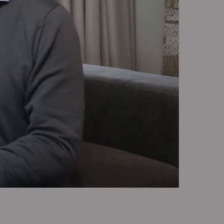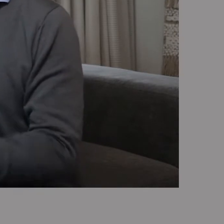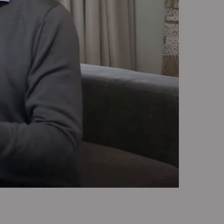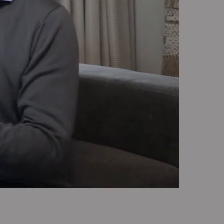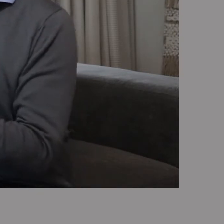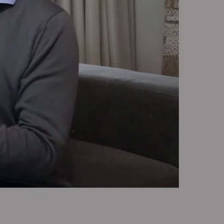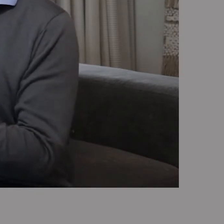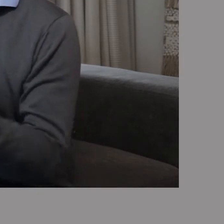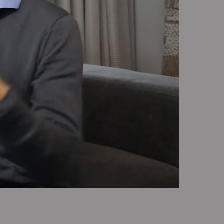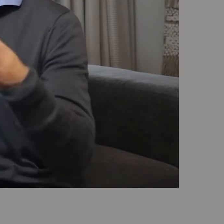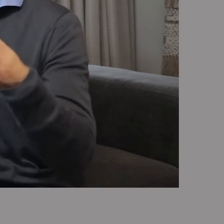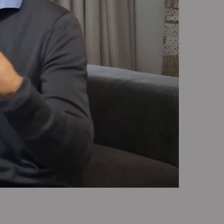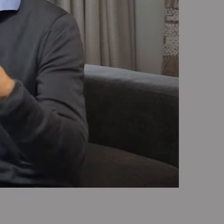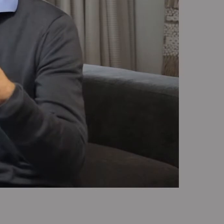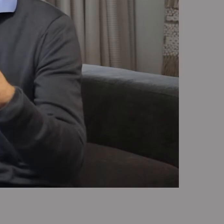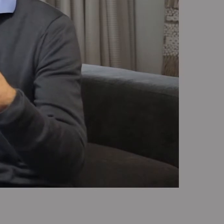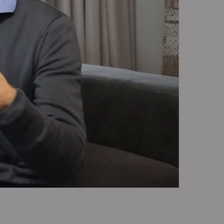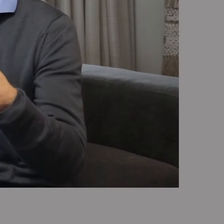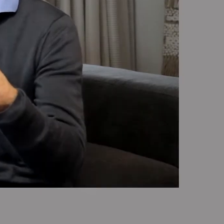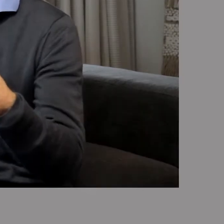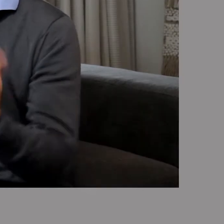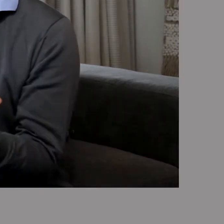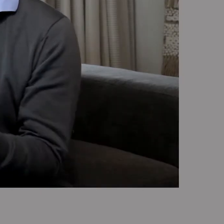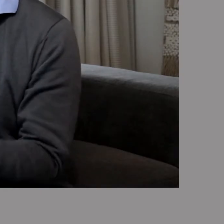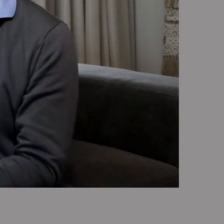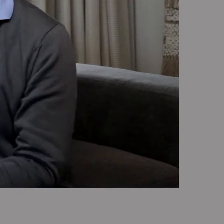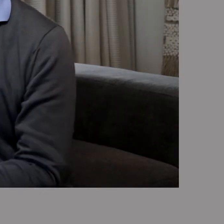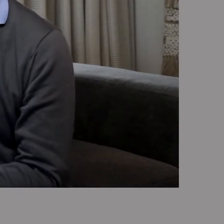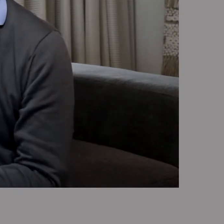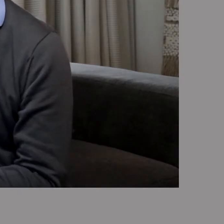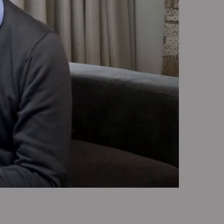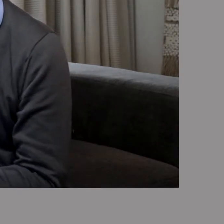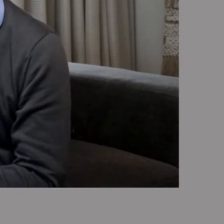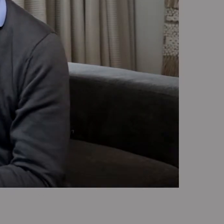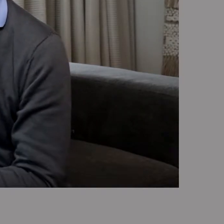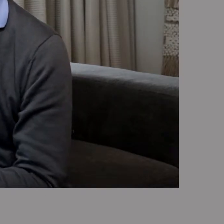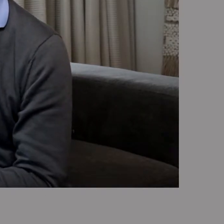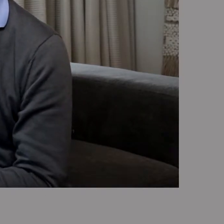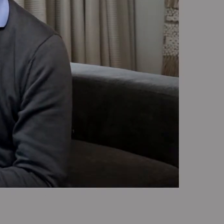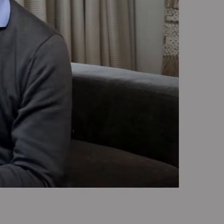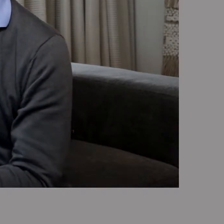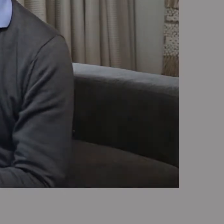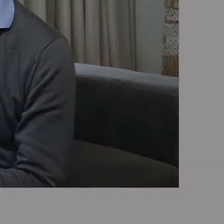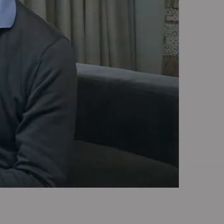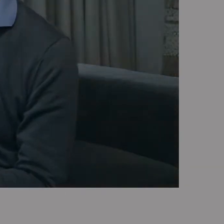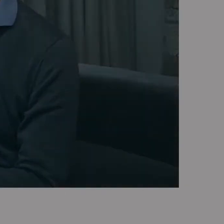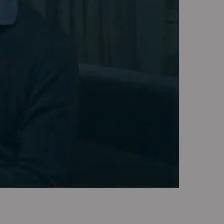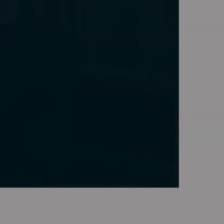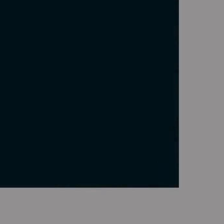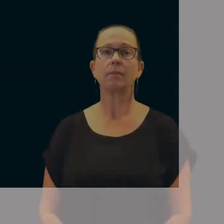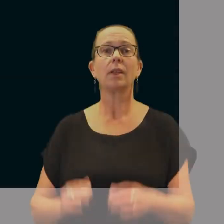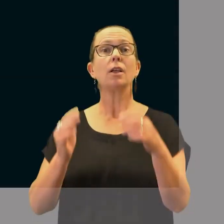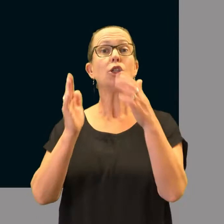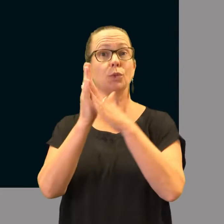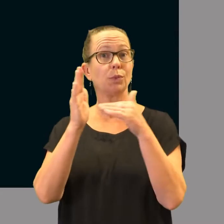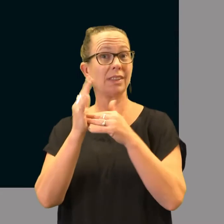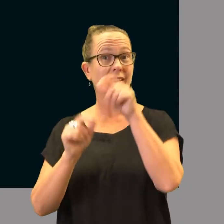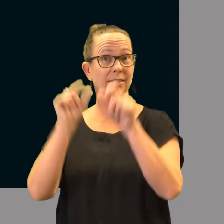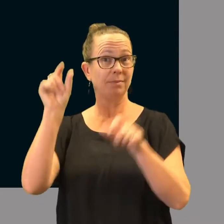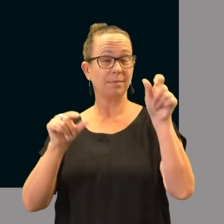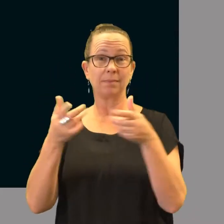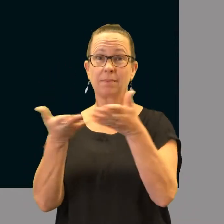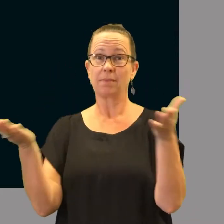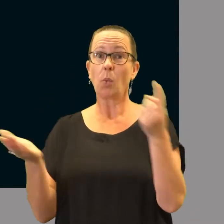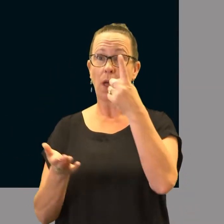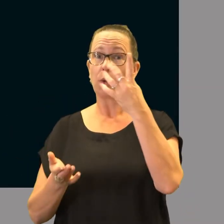should be able to expect, at bare minimum, that there would be captions to videos. Almost a quarter of